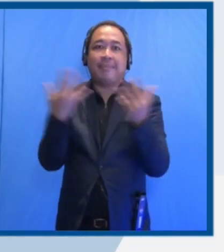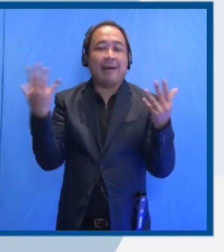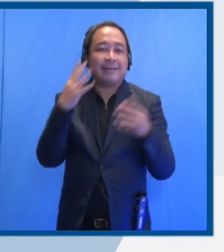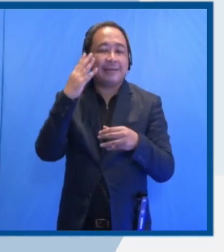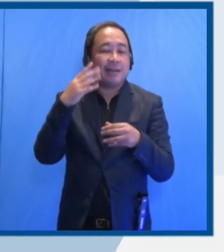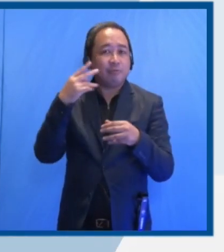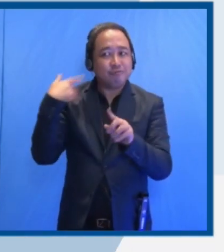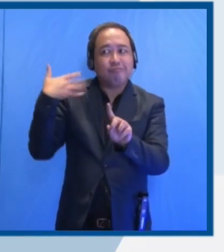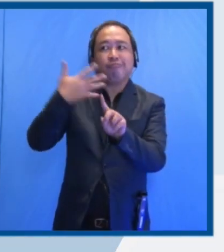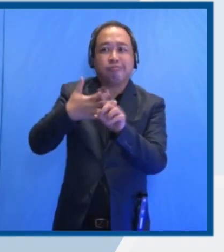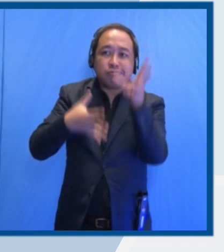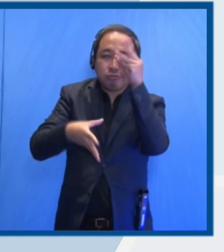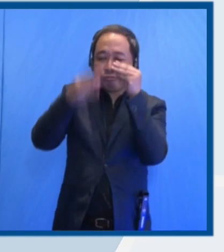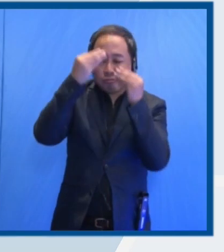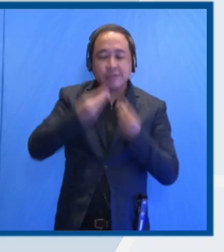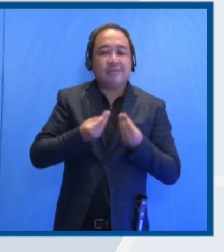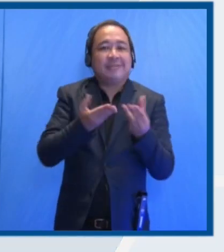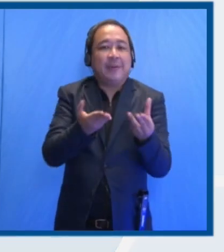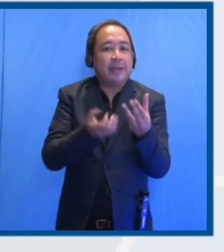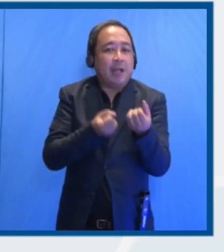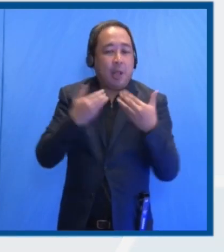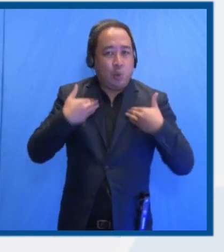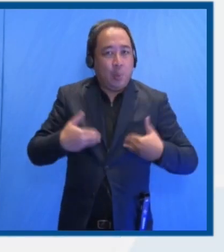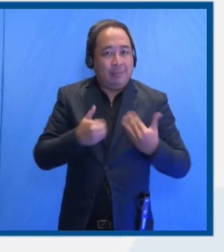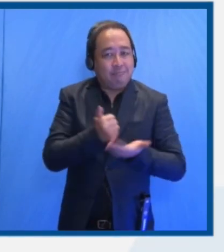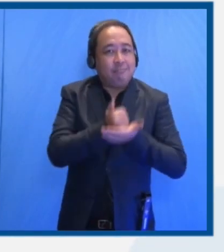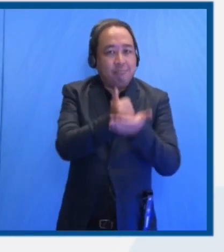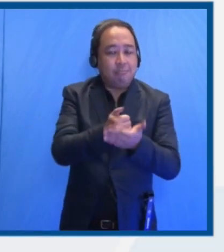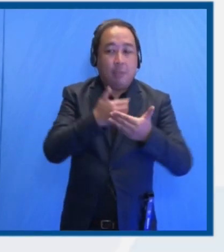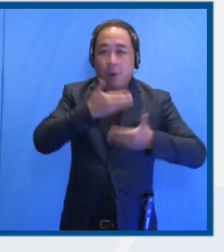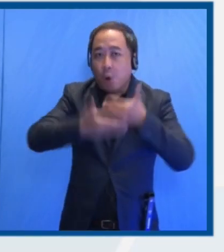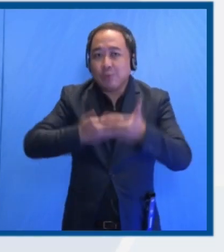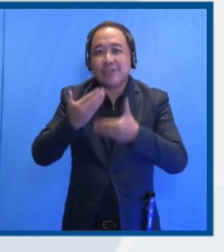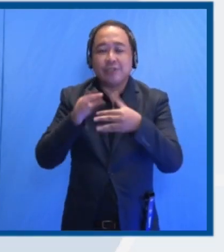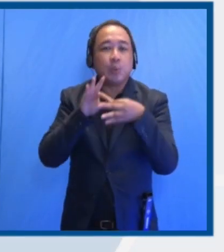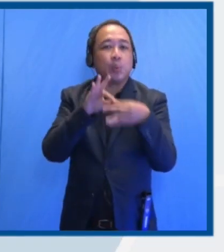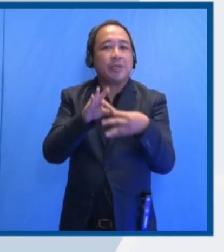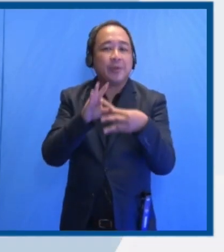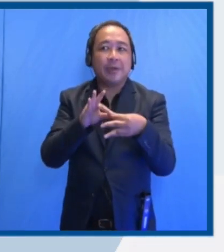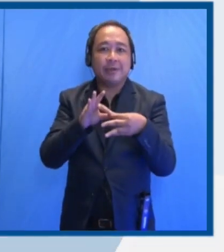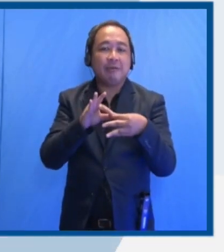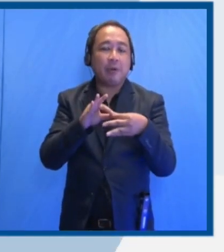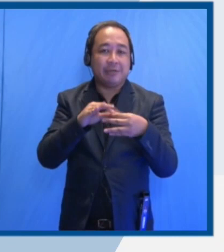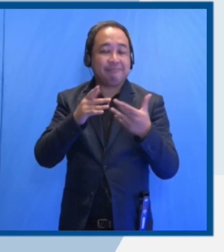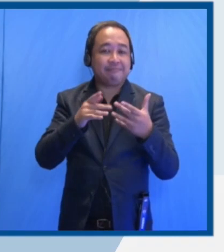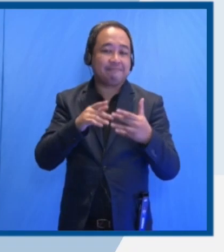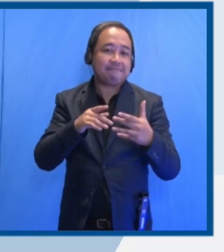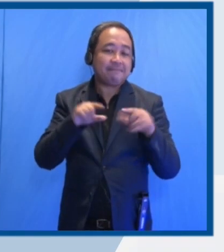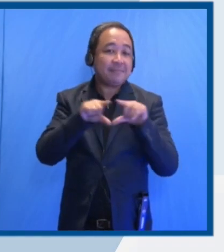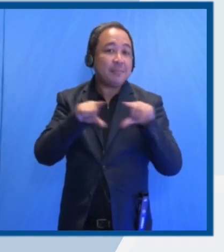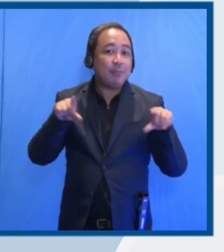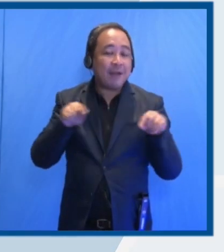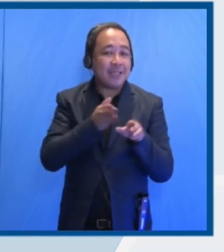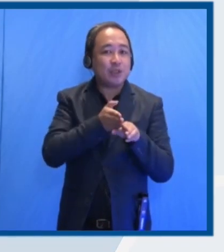fragile states humanitarian assistance, operations, and working with the private sector. Join me in welcoming Ms. Sonja.